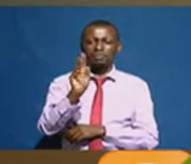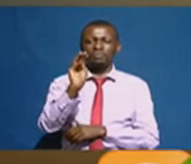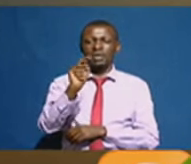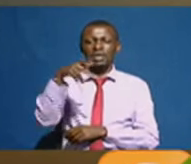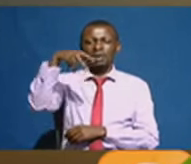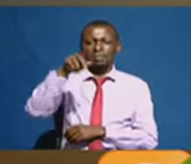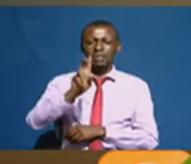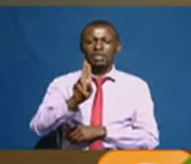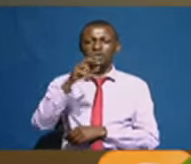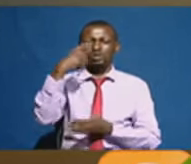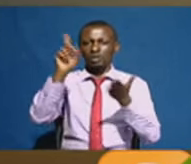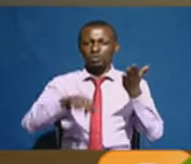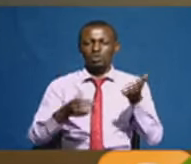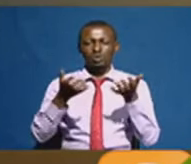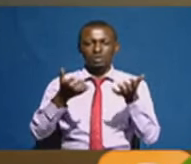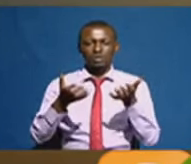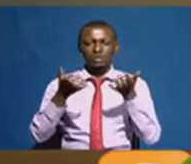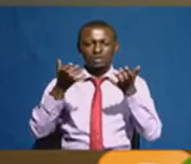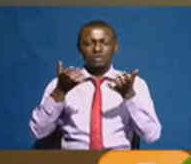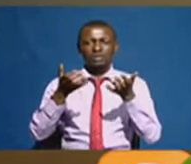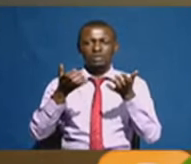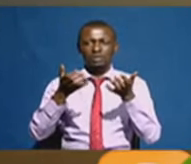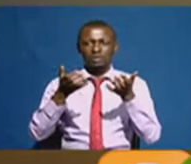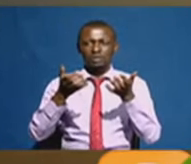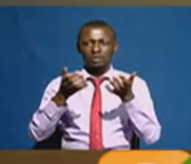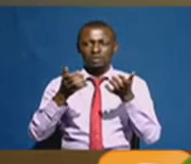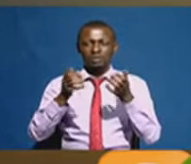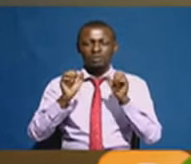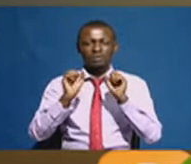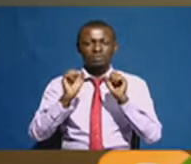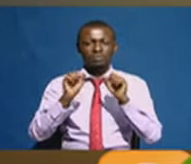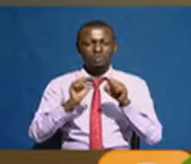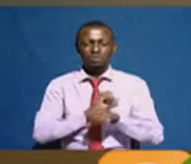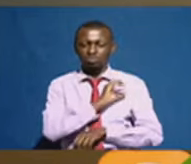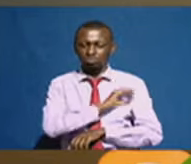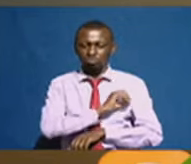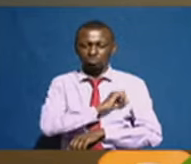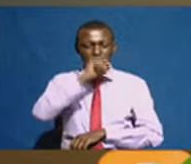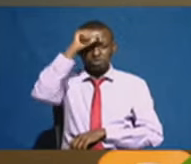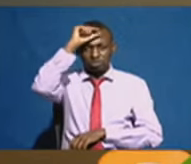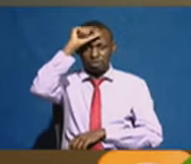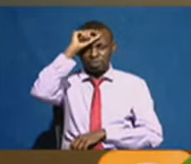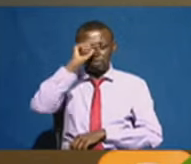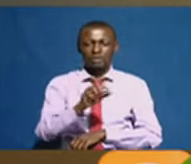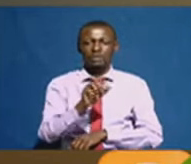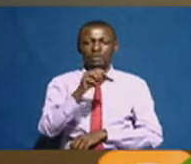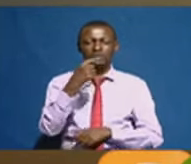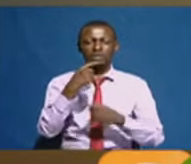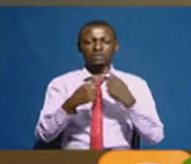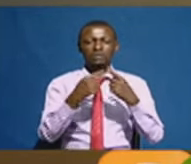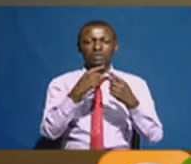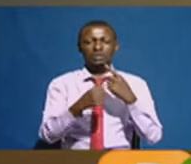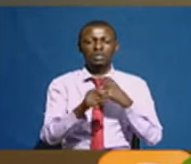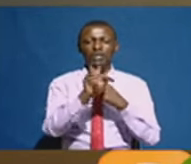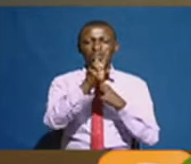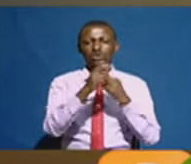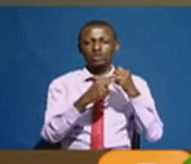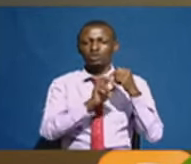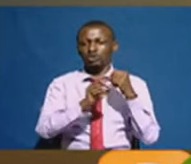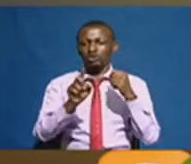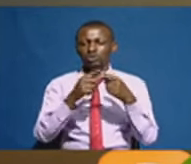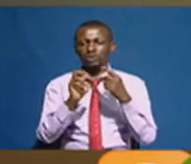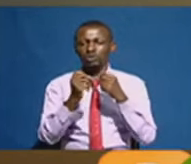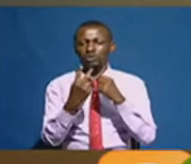emotional intelligence, mental fortitude, and resilience to negotiate with the government. The CBA of 2017 to 2021 was negotiated for